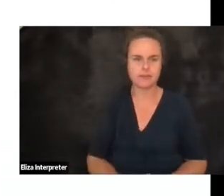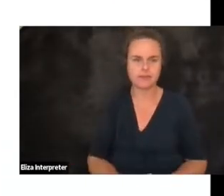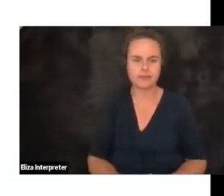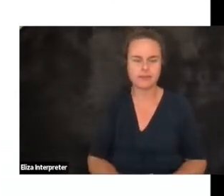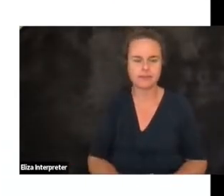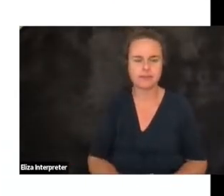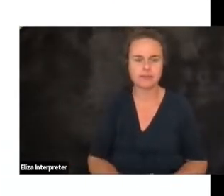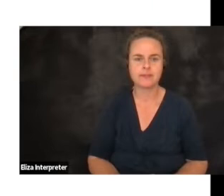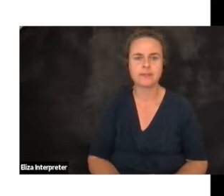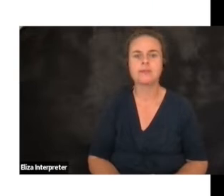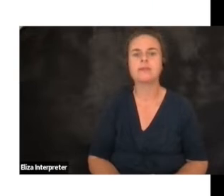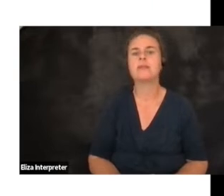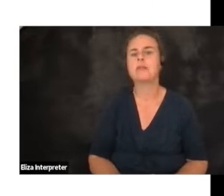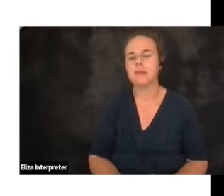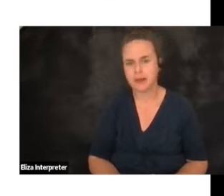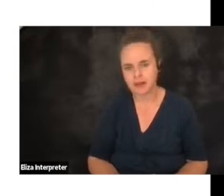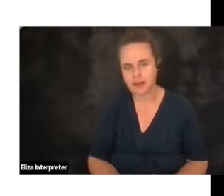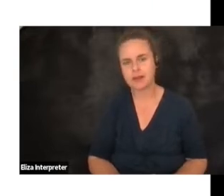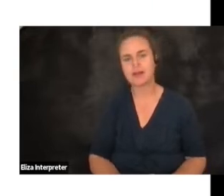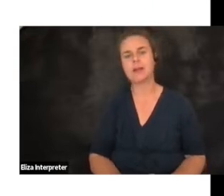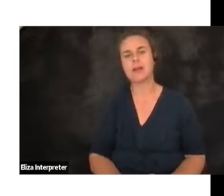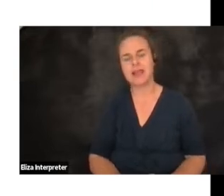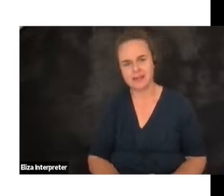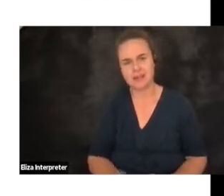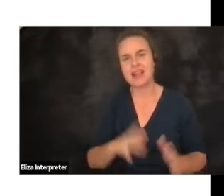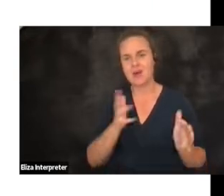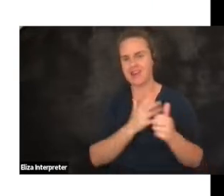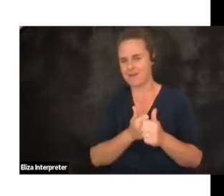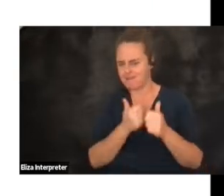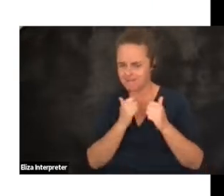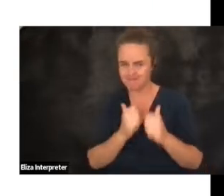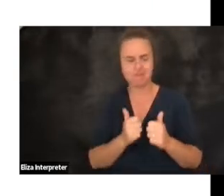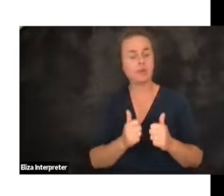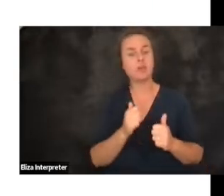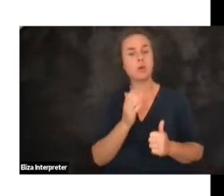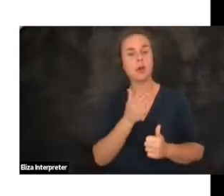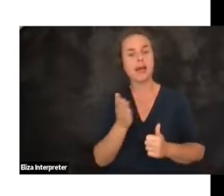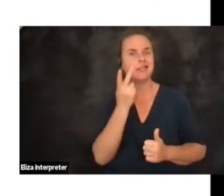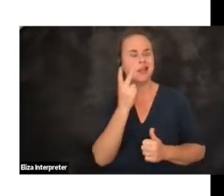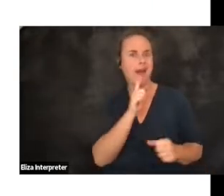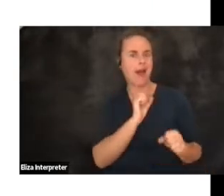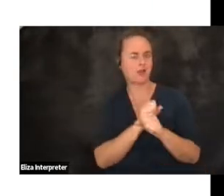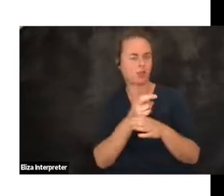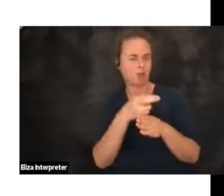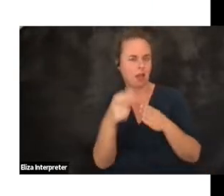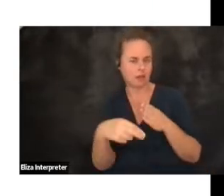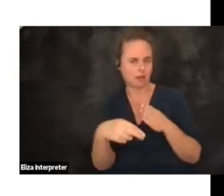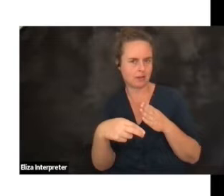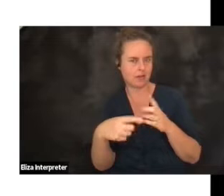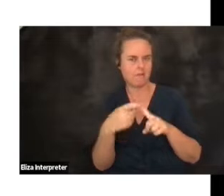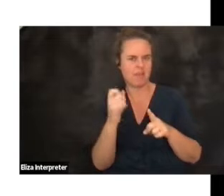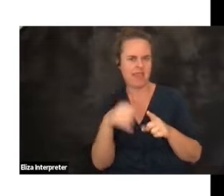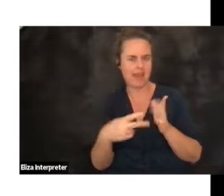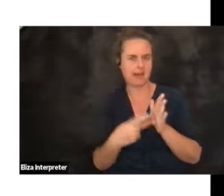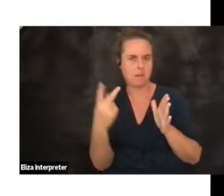There we go. It wasn't advancing, but now it is. We've caught up. We've caught up here. So here are the actual results. So on